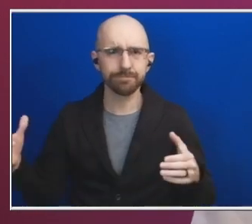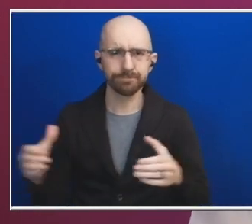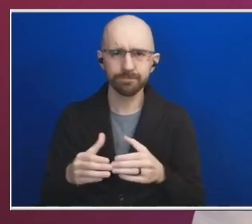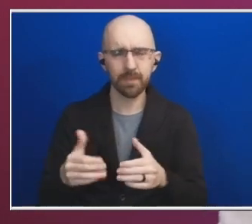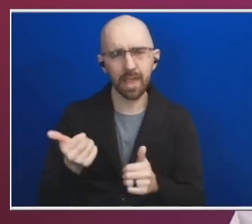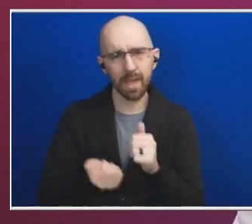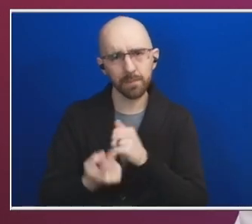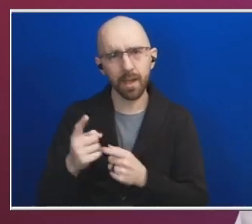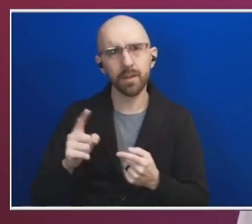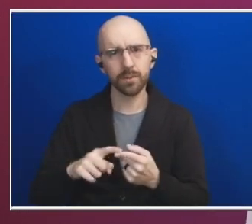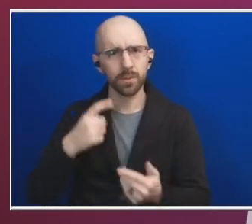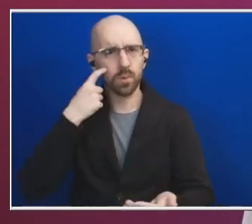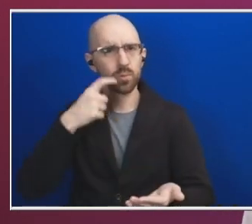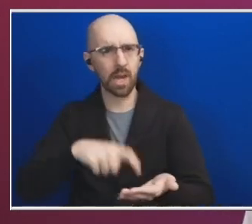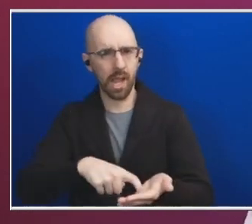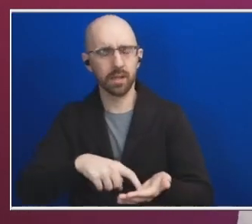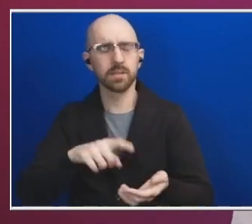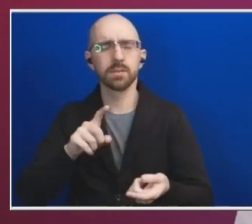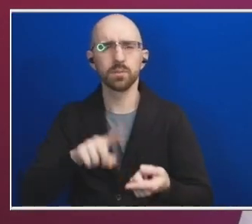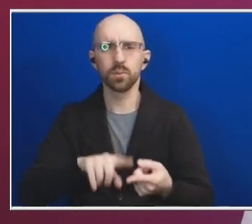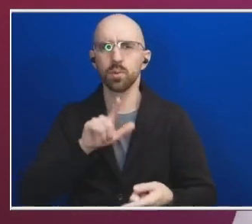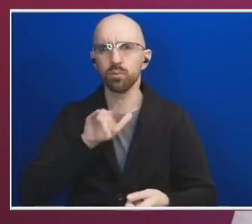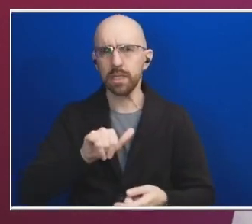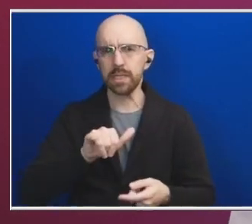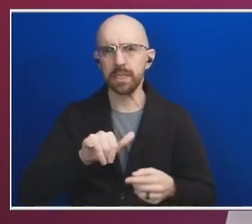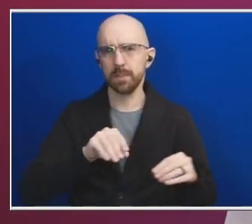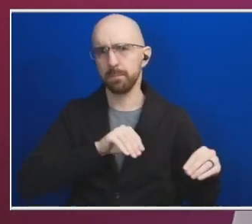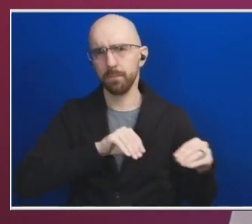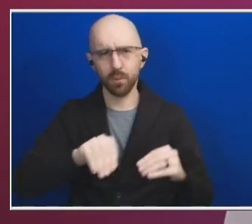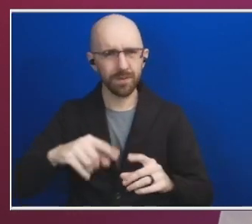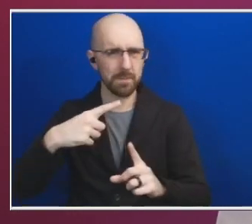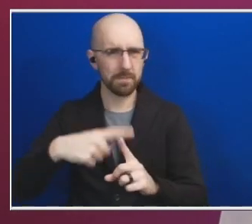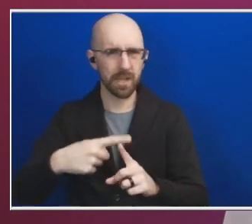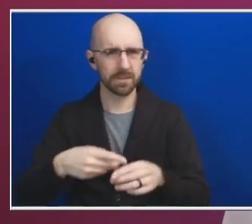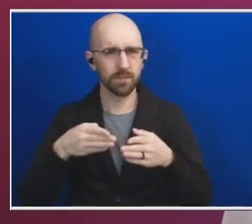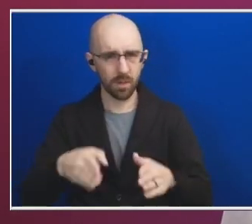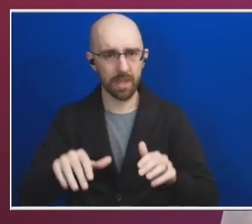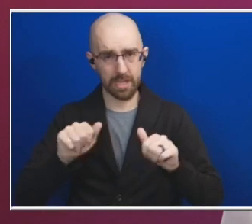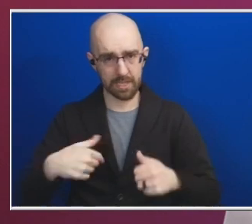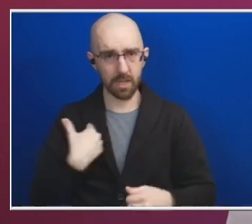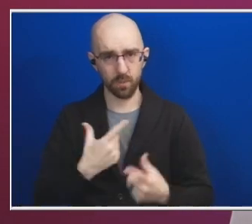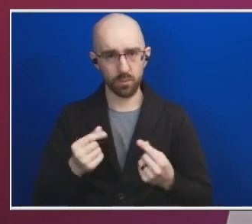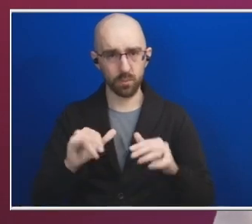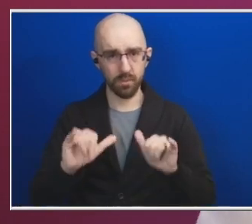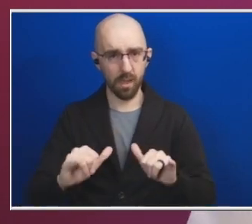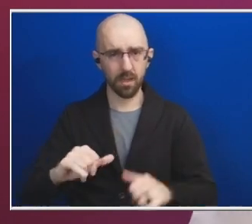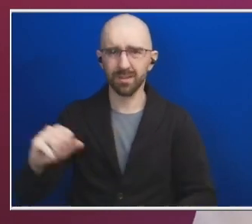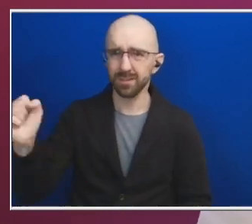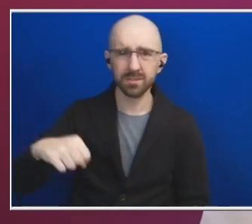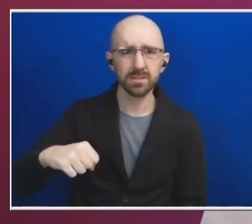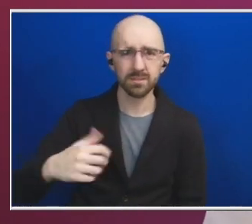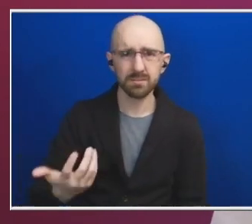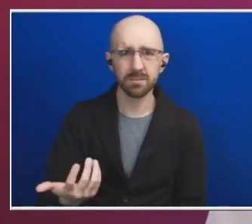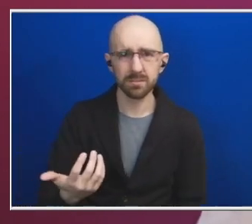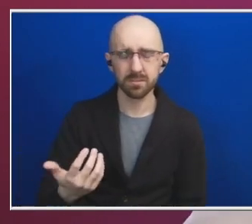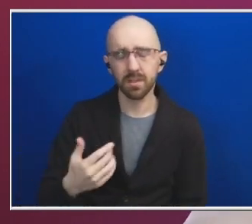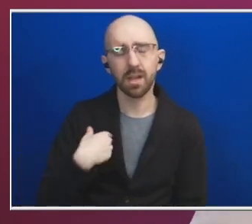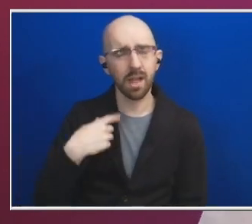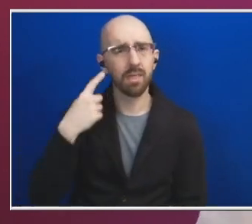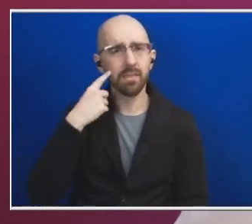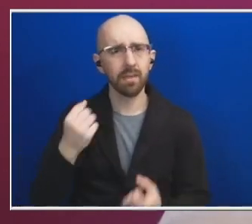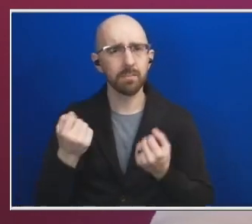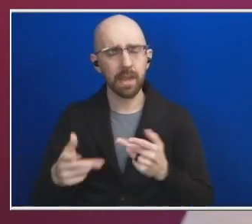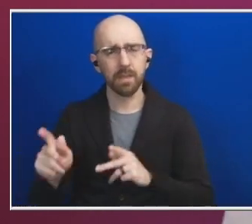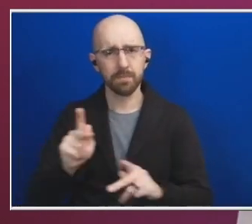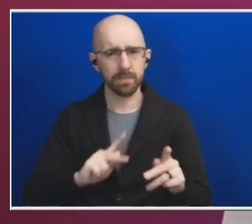it in order to really move it in a positive direction. And can we do that? The answer is yes. And I think a lot of people, everybody, men,